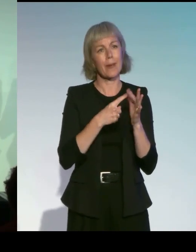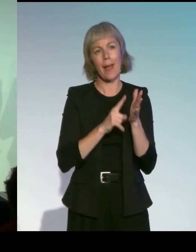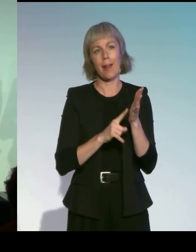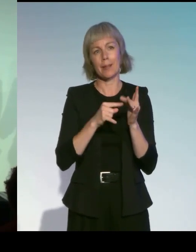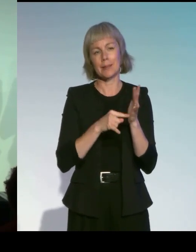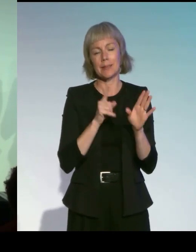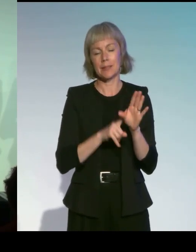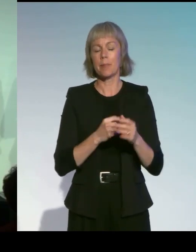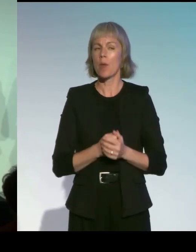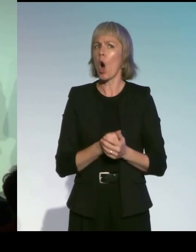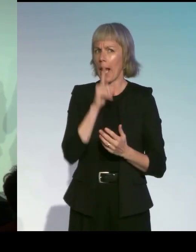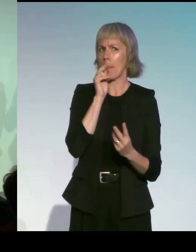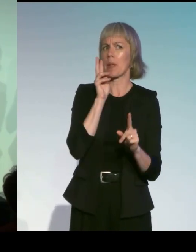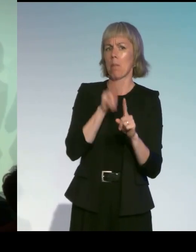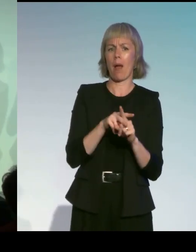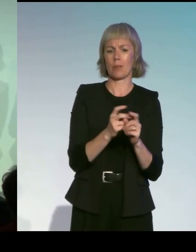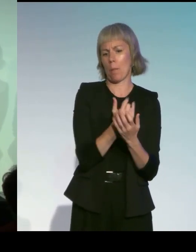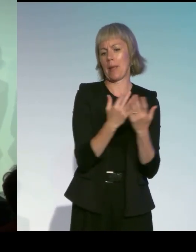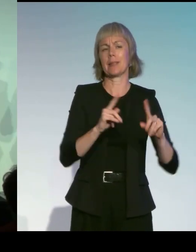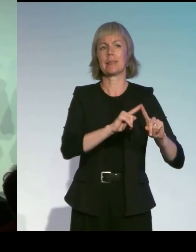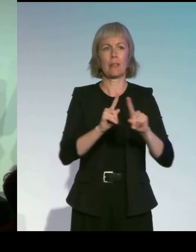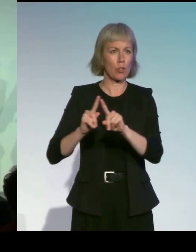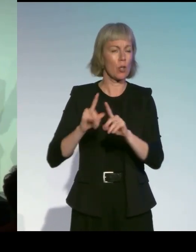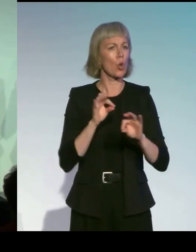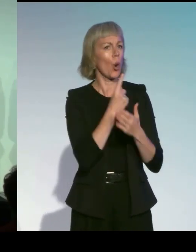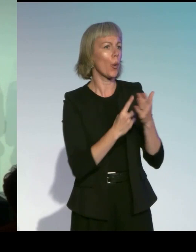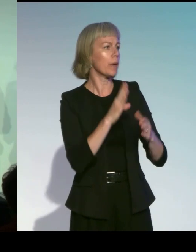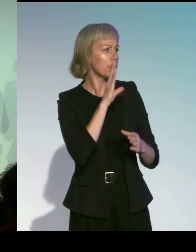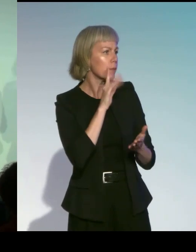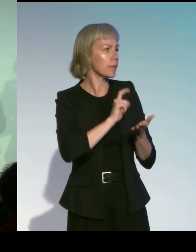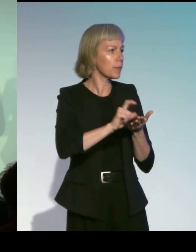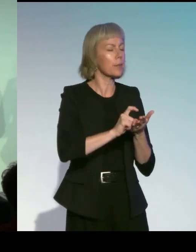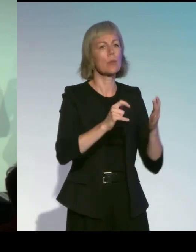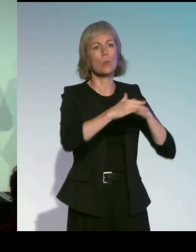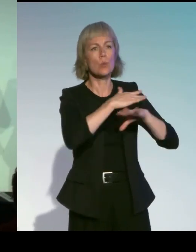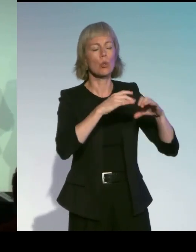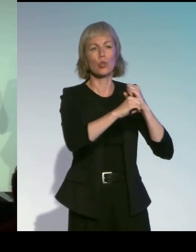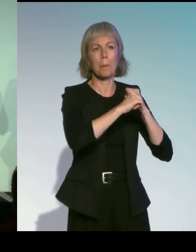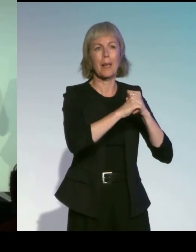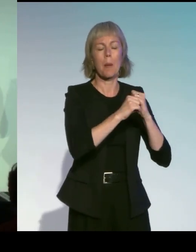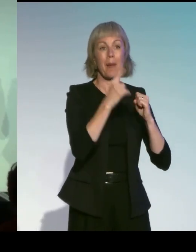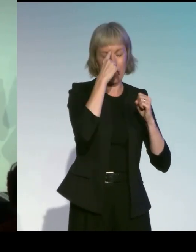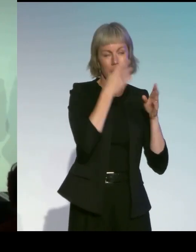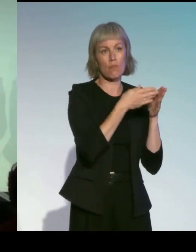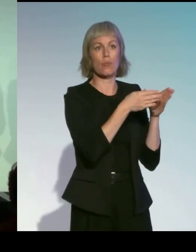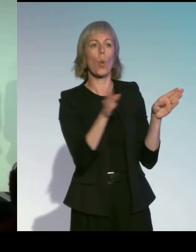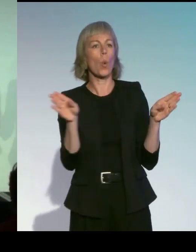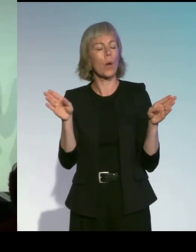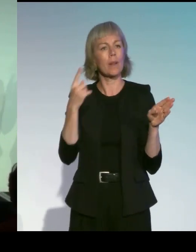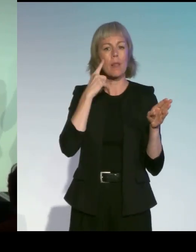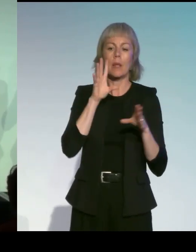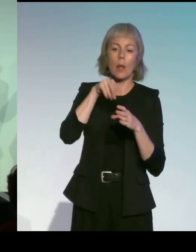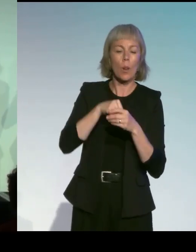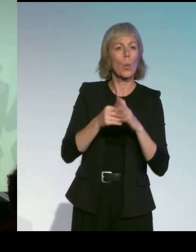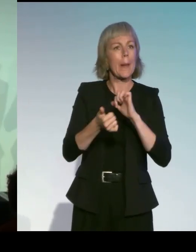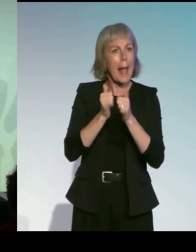range of different spaces. I mean, this is happening not just on social media, but, well, if you think about social media more broadly as including